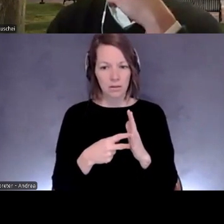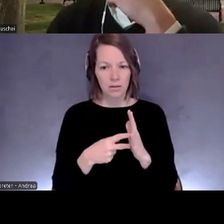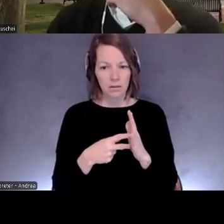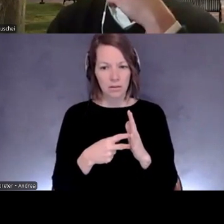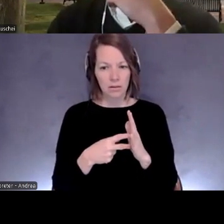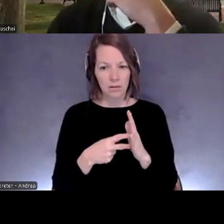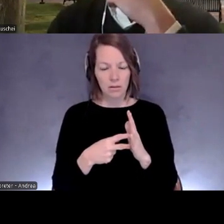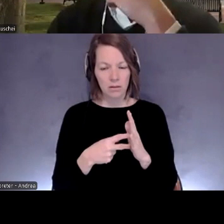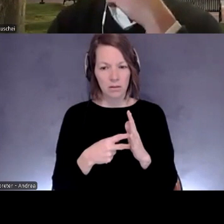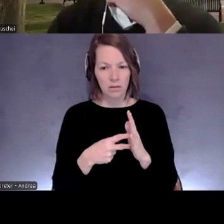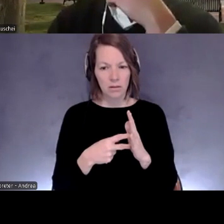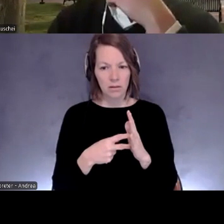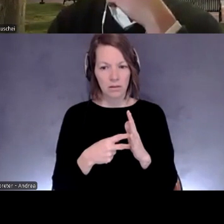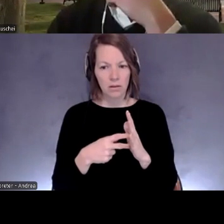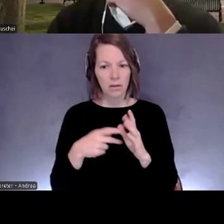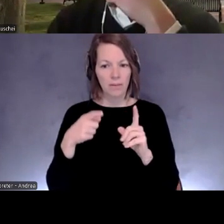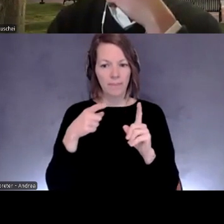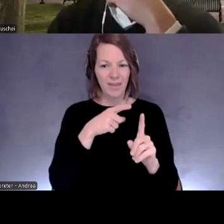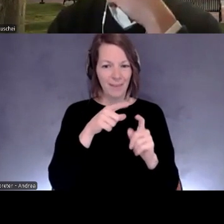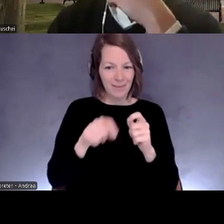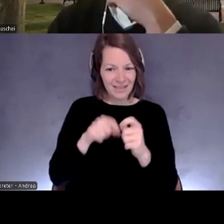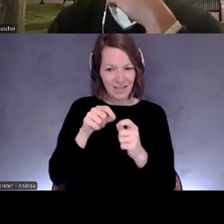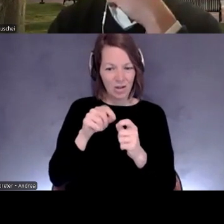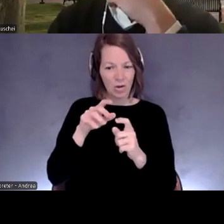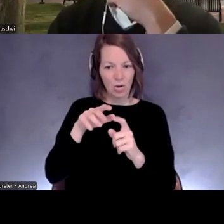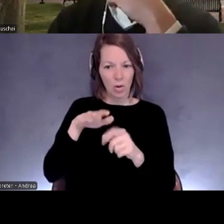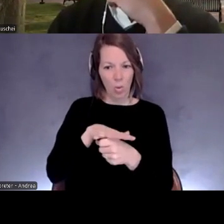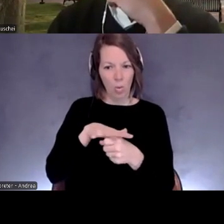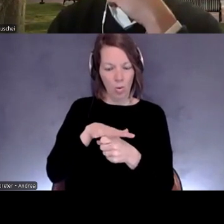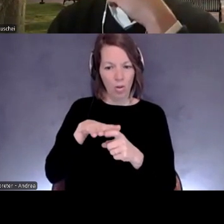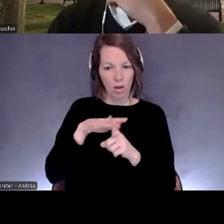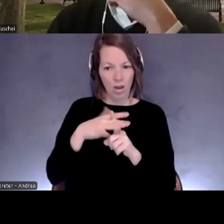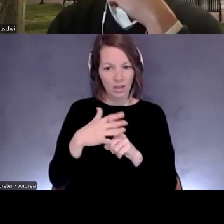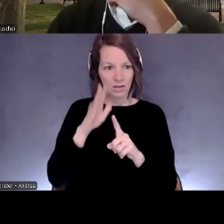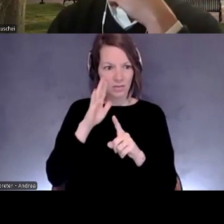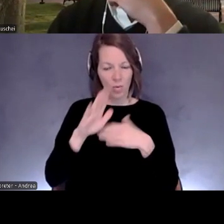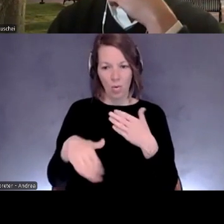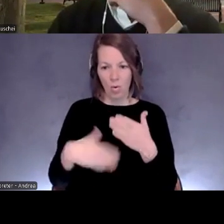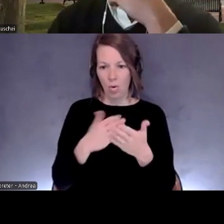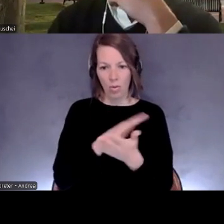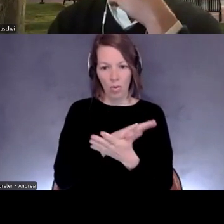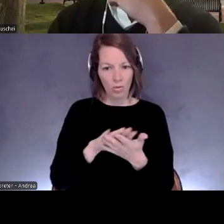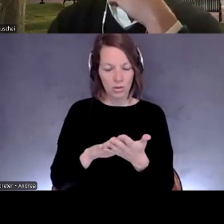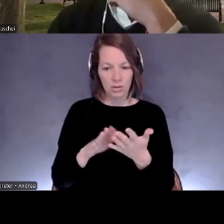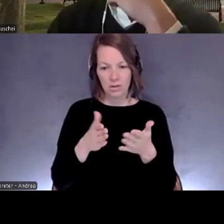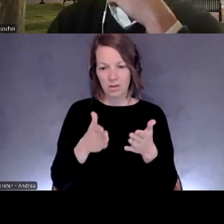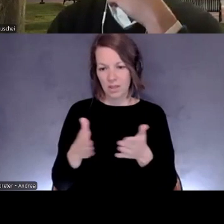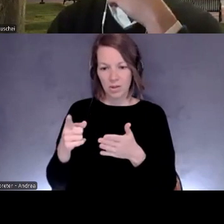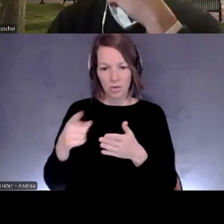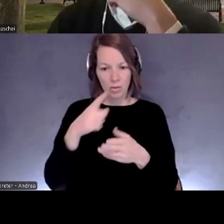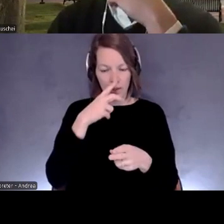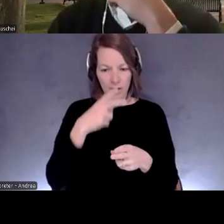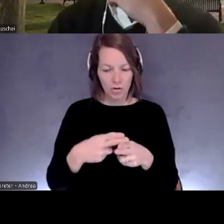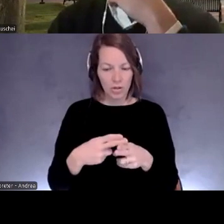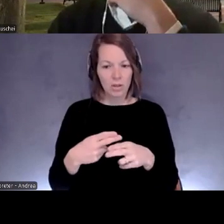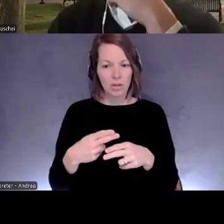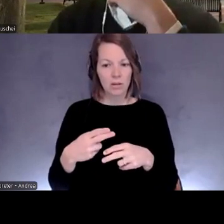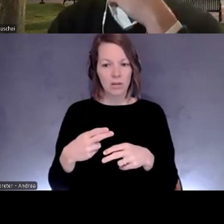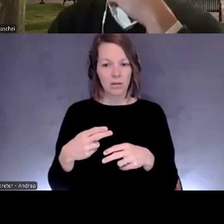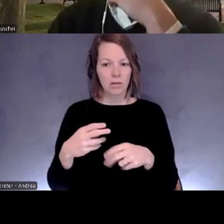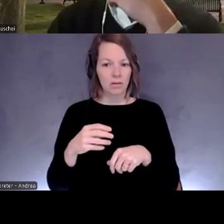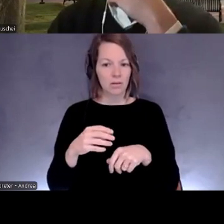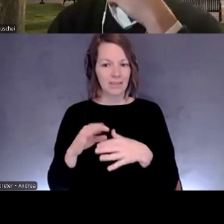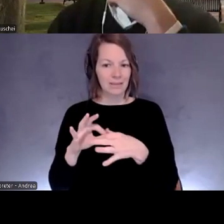the particularities of the local context in all those senses that you mentioned speak